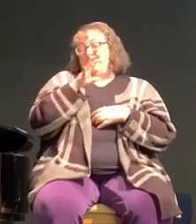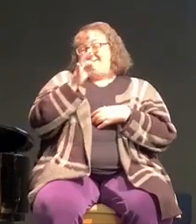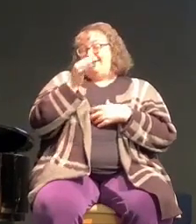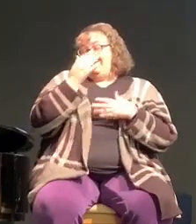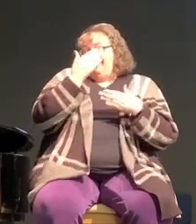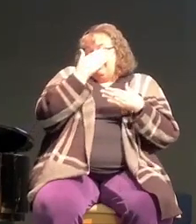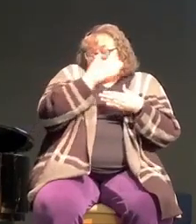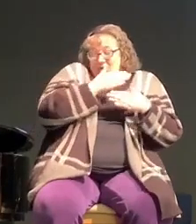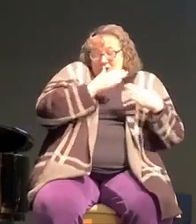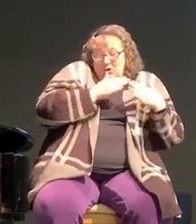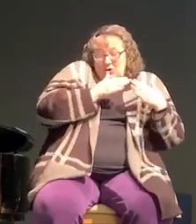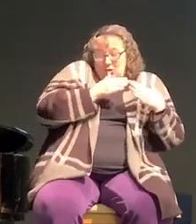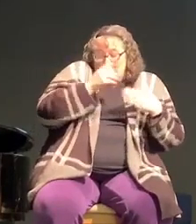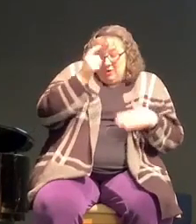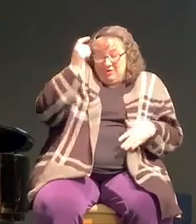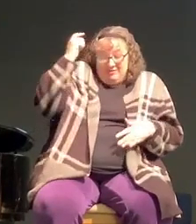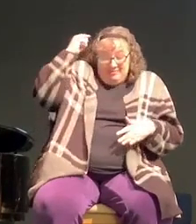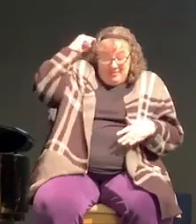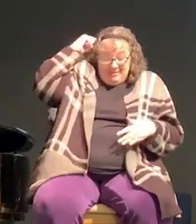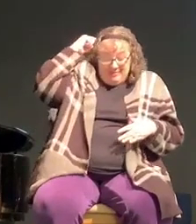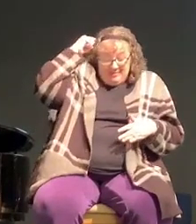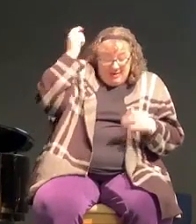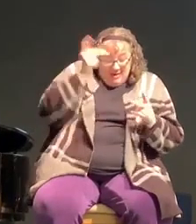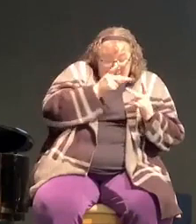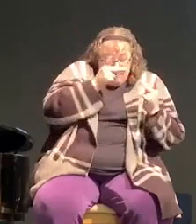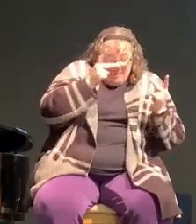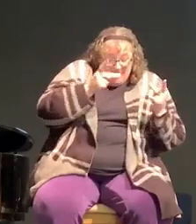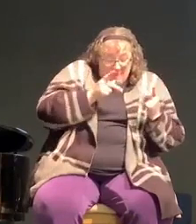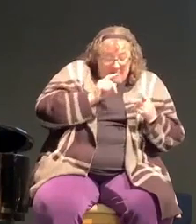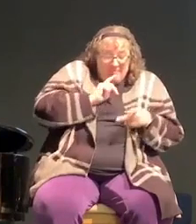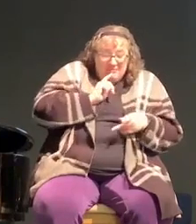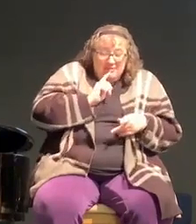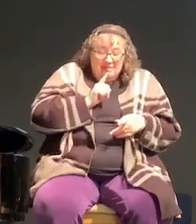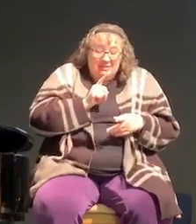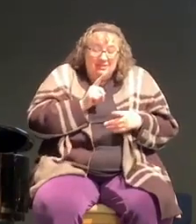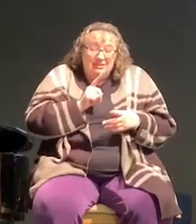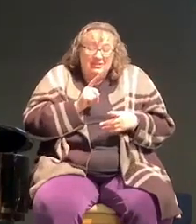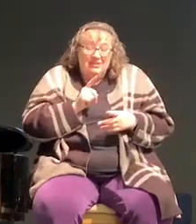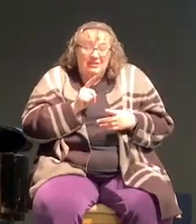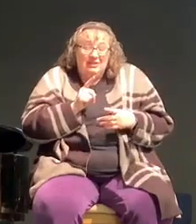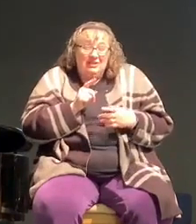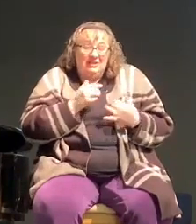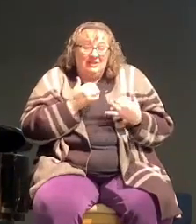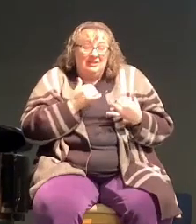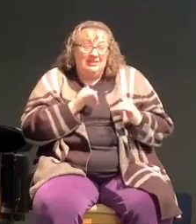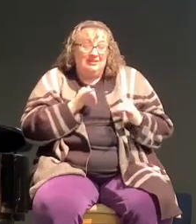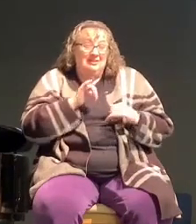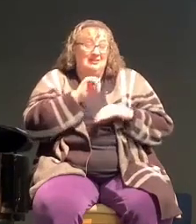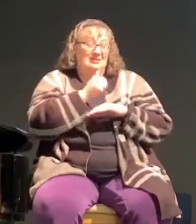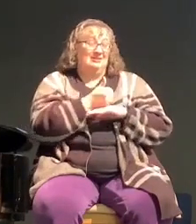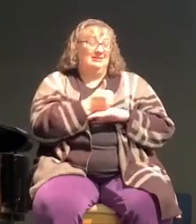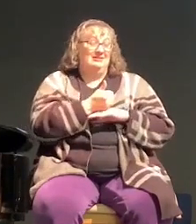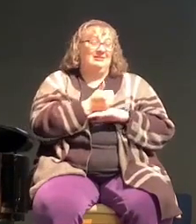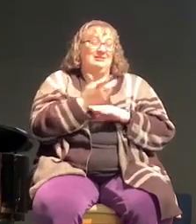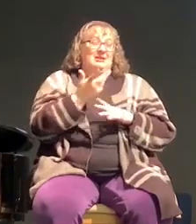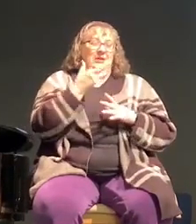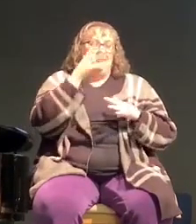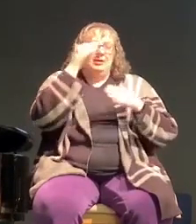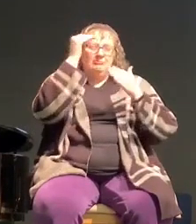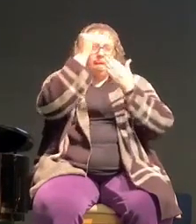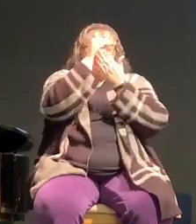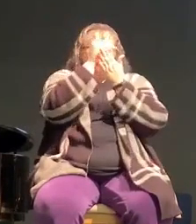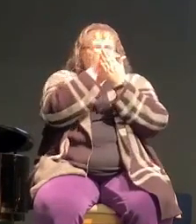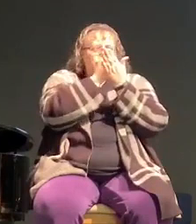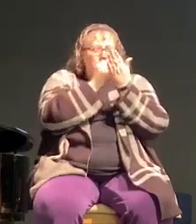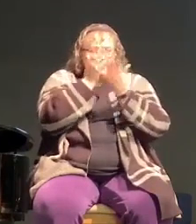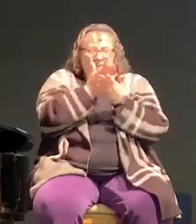dark corner of my mind. It was a place that I wasn't so sure even existed, but it's there. I would start listing off things and